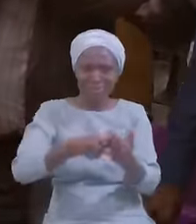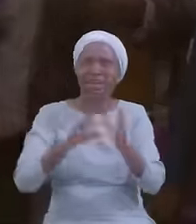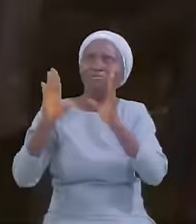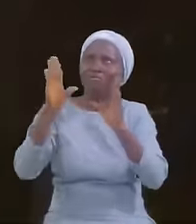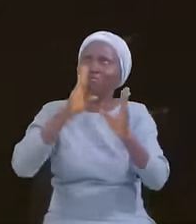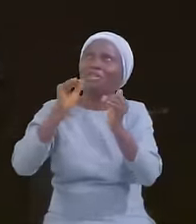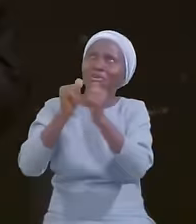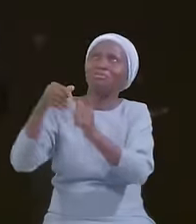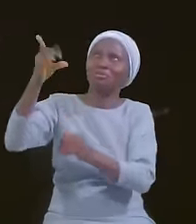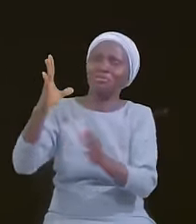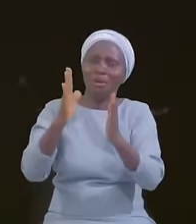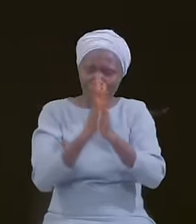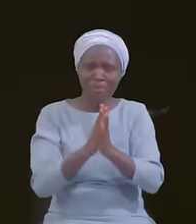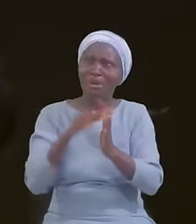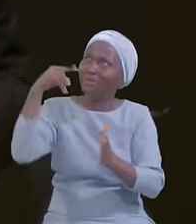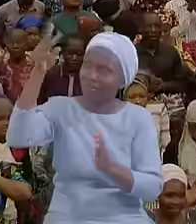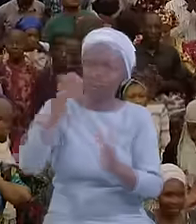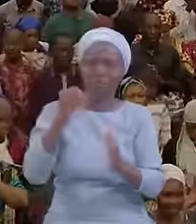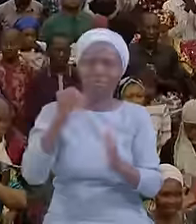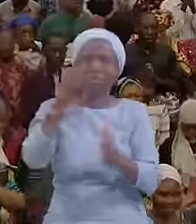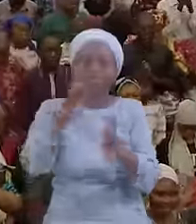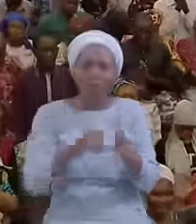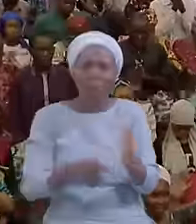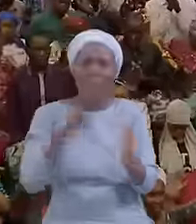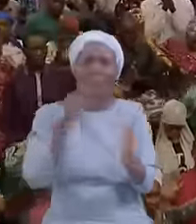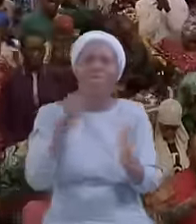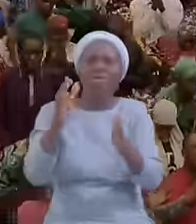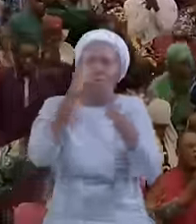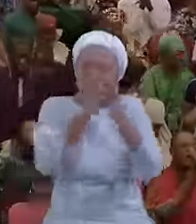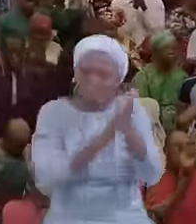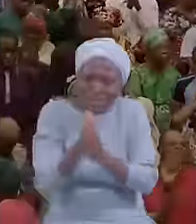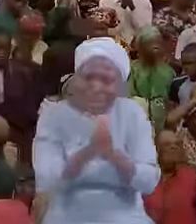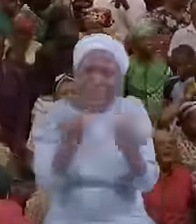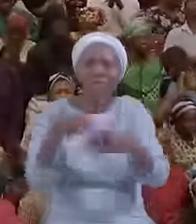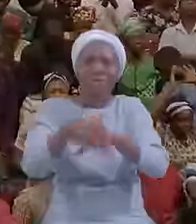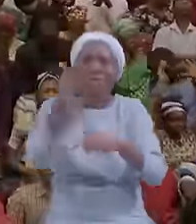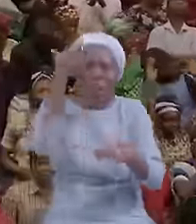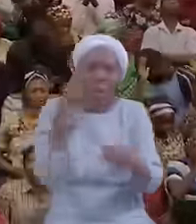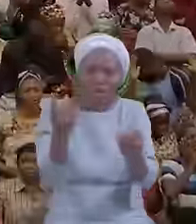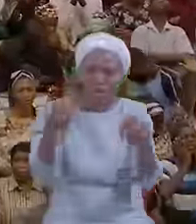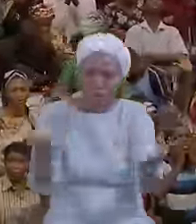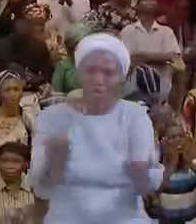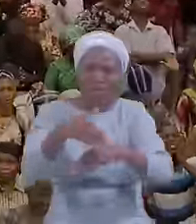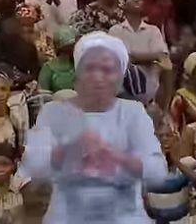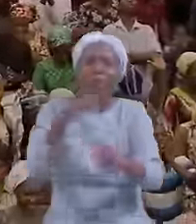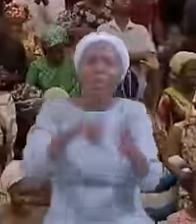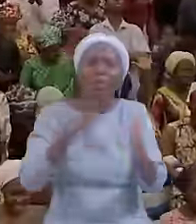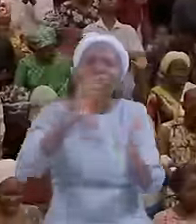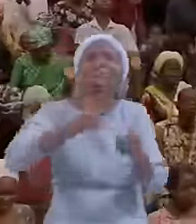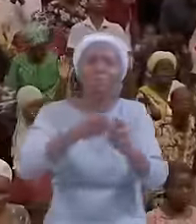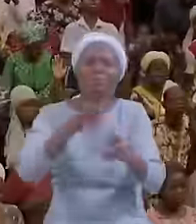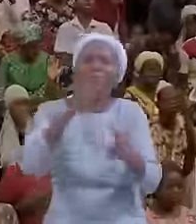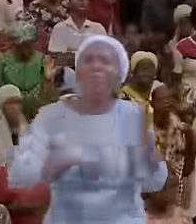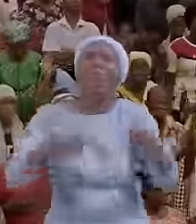Lord, tell the Lord, what are you getting tonight? Why are you here tonight? What's the challenge? What's the